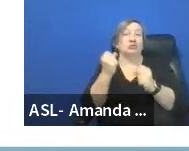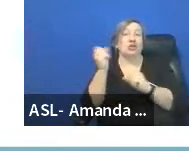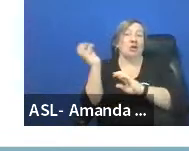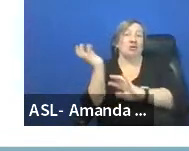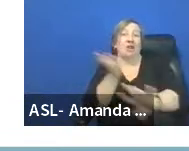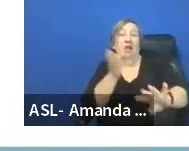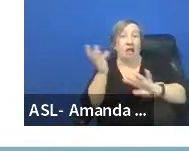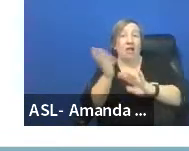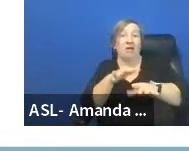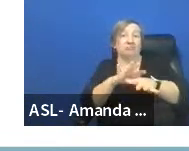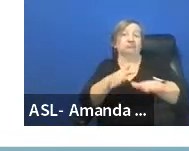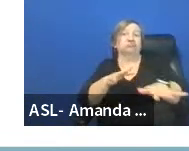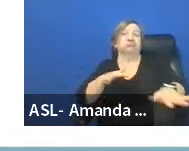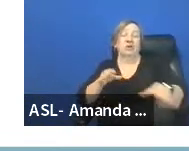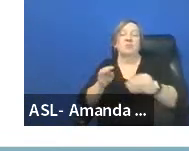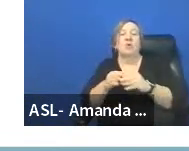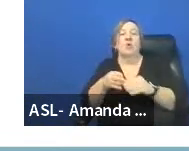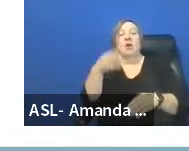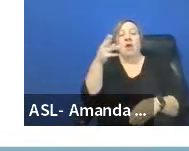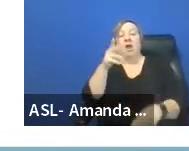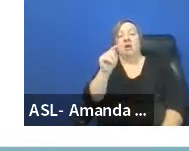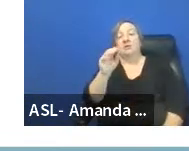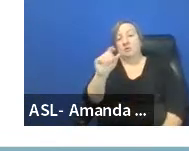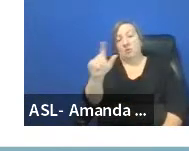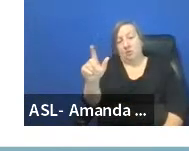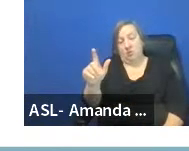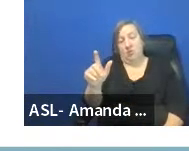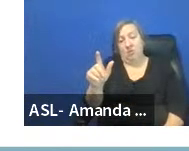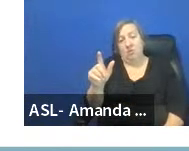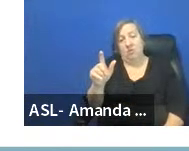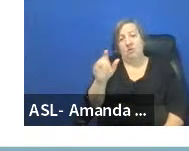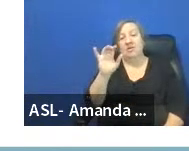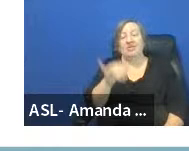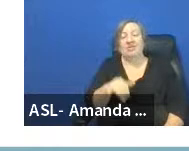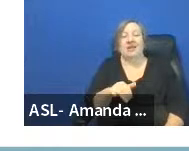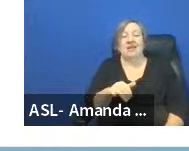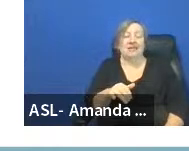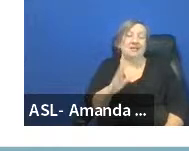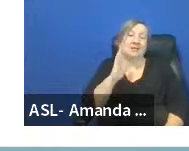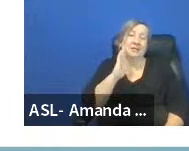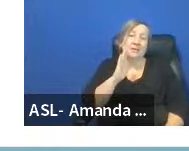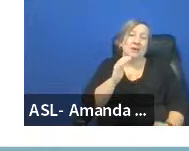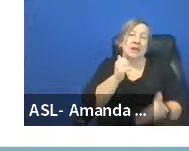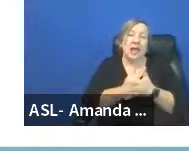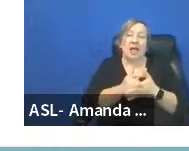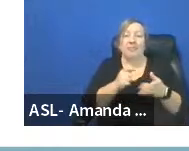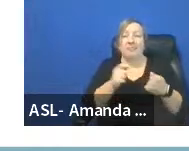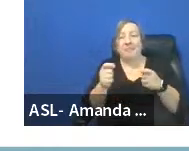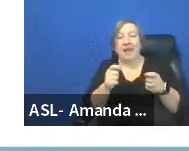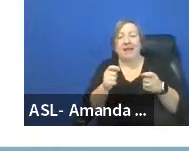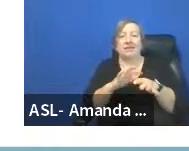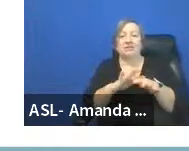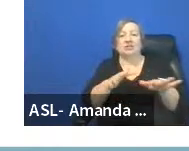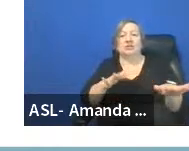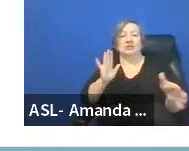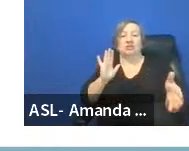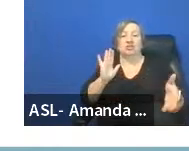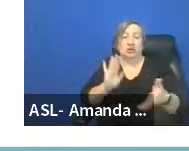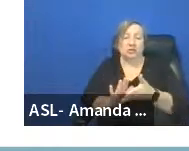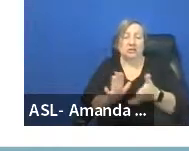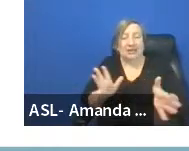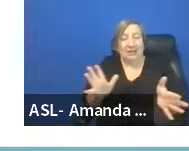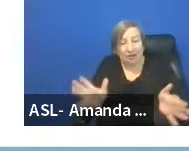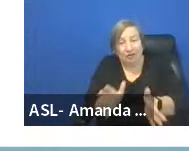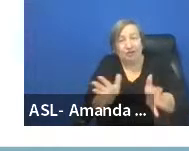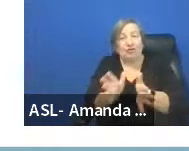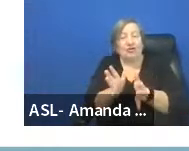is anticipated to be a higher toll. And that kind of helps manage some of the congestion, and it